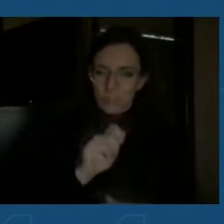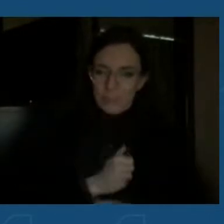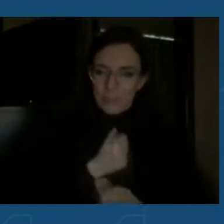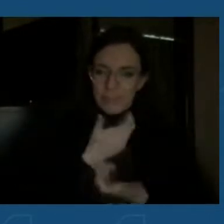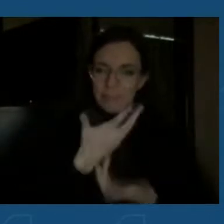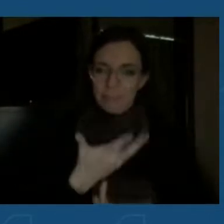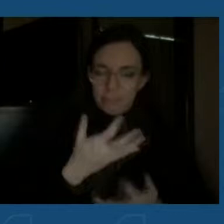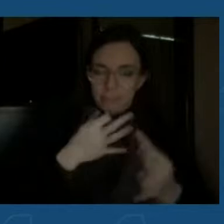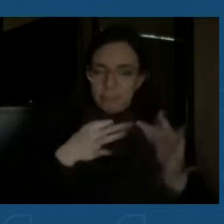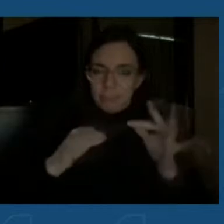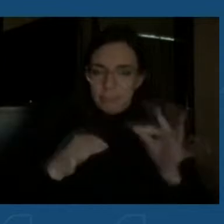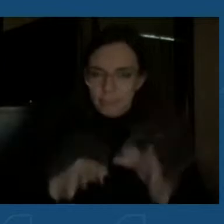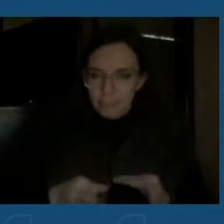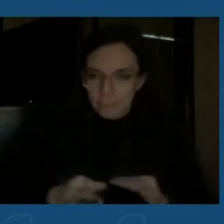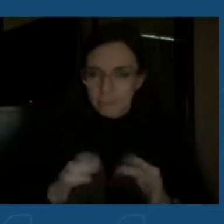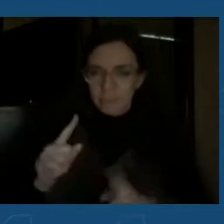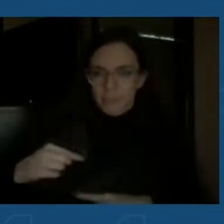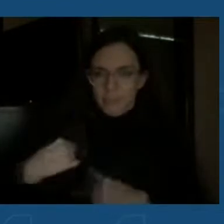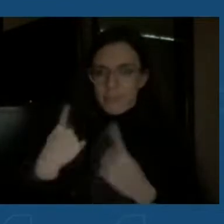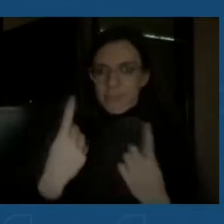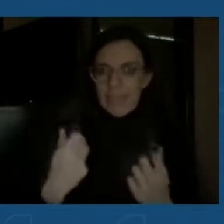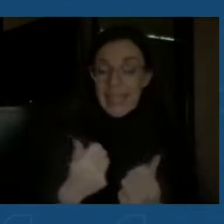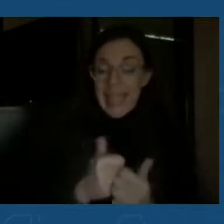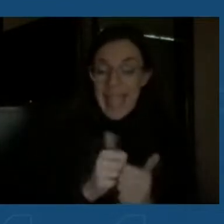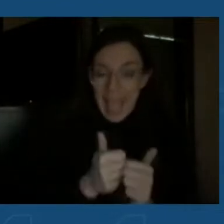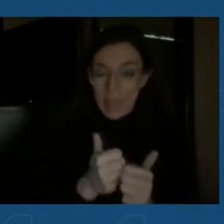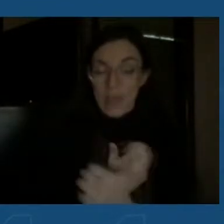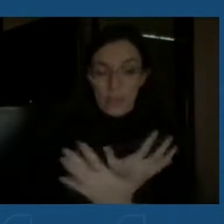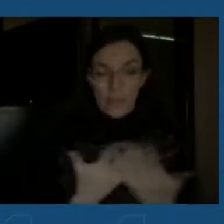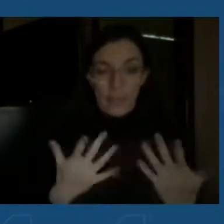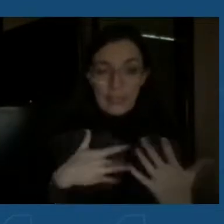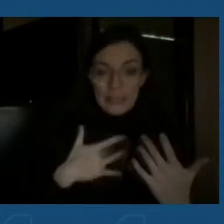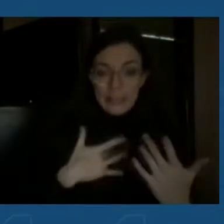explain how everything has really felt these